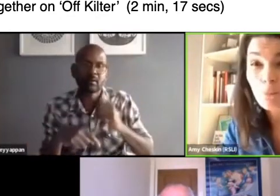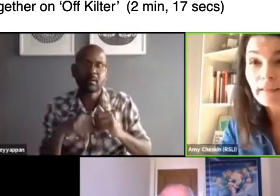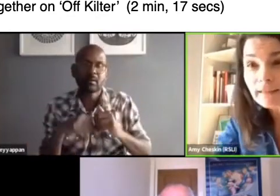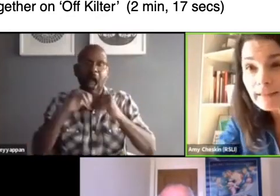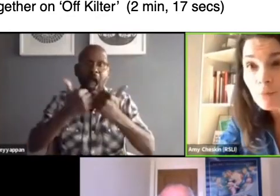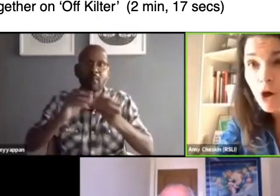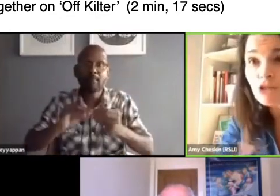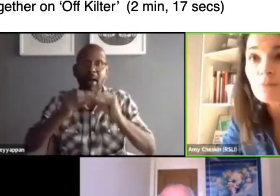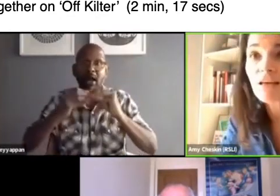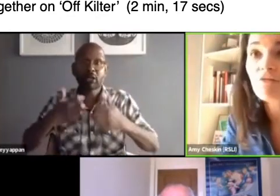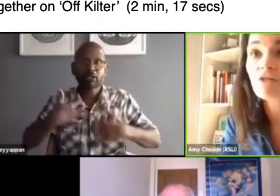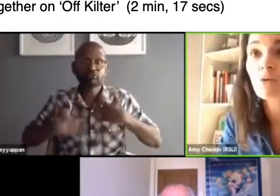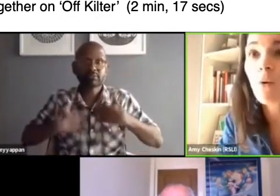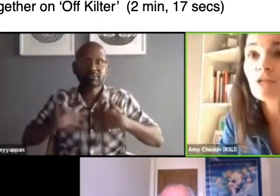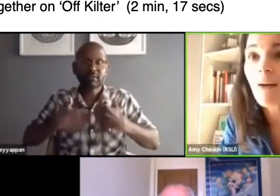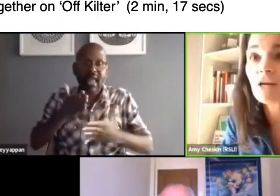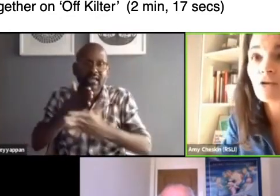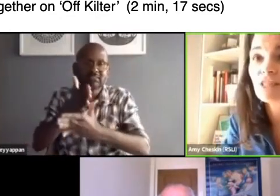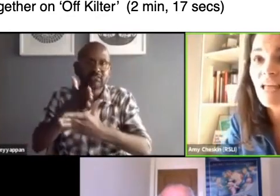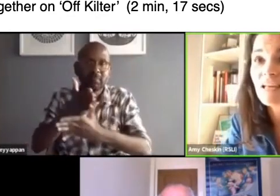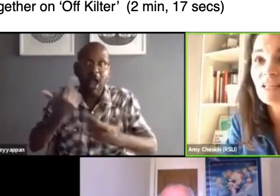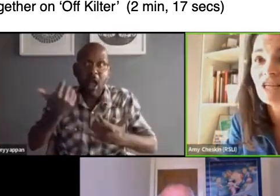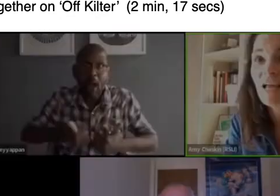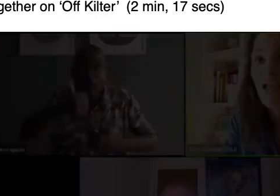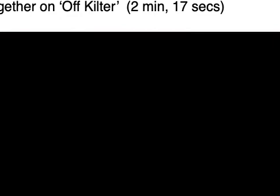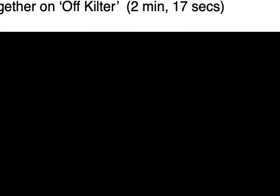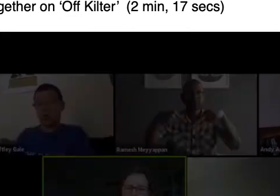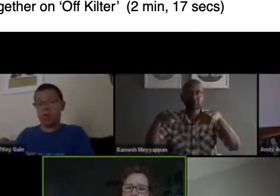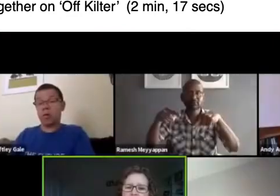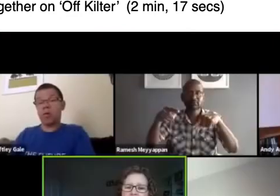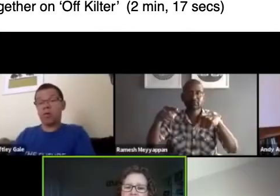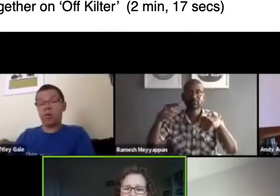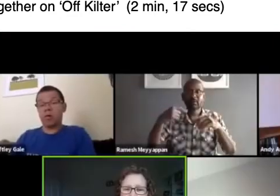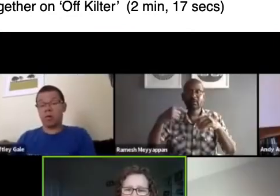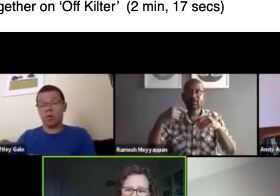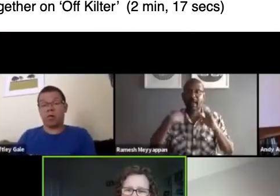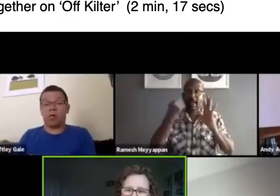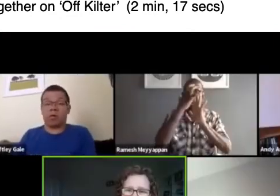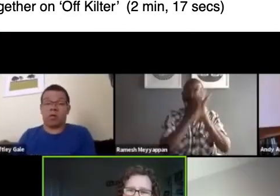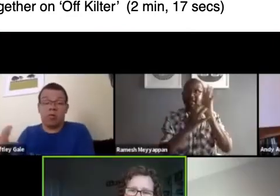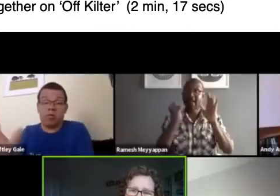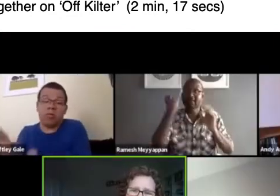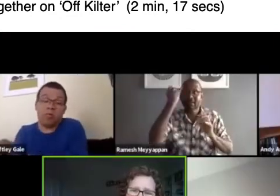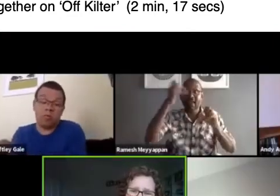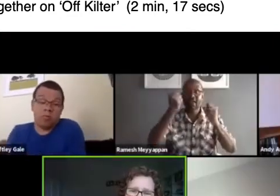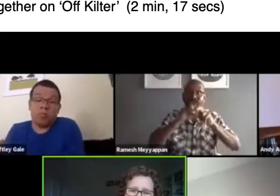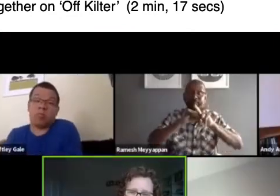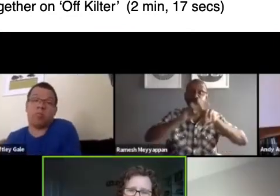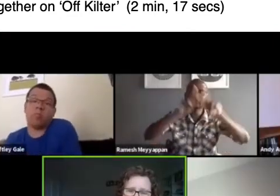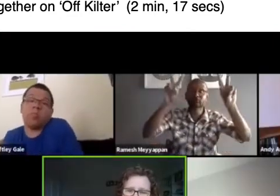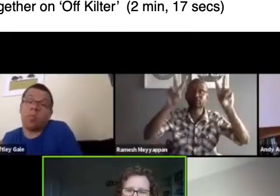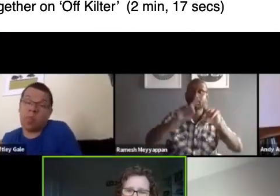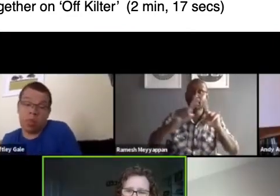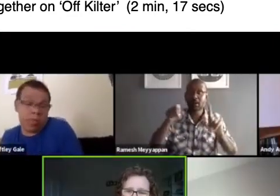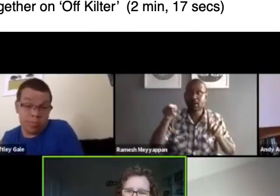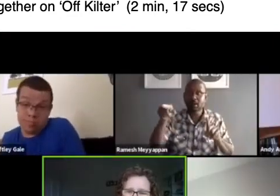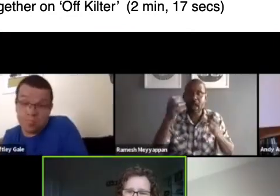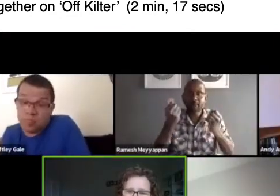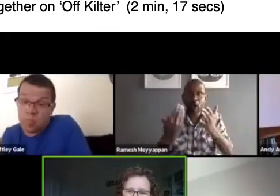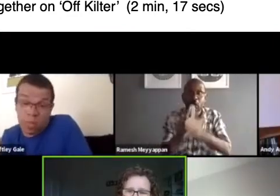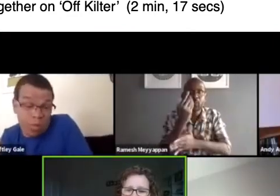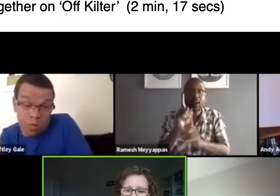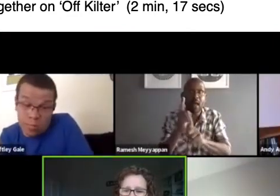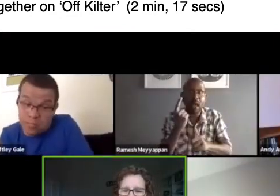could just completely immerse themselves in what was happening on stage. As a director, working with Andy as a